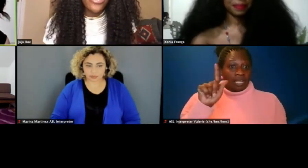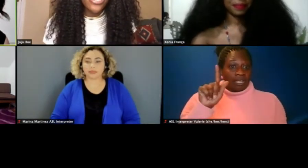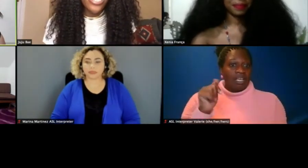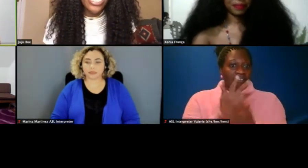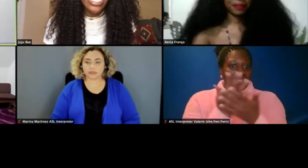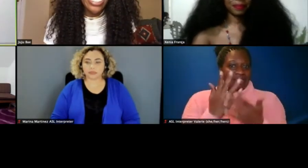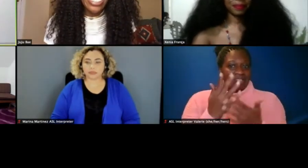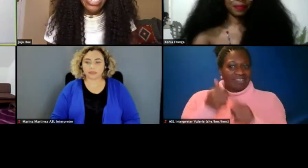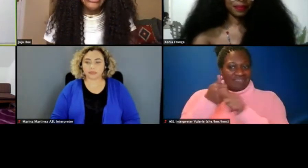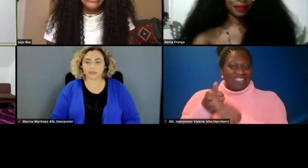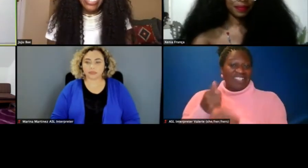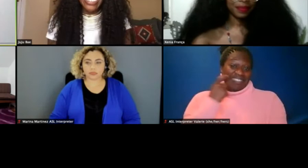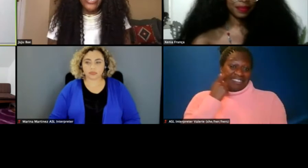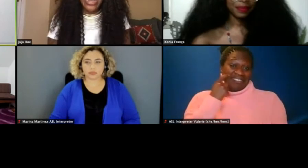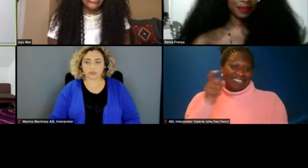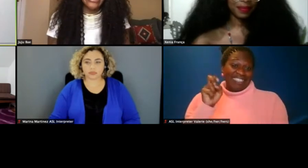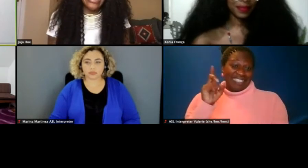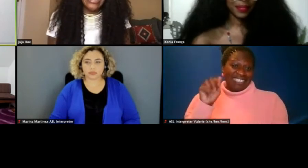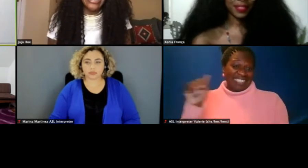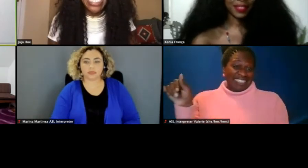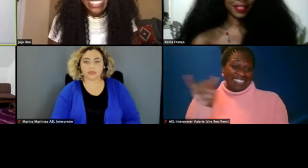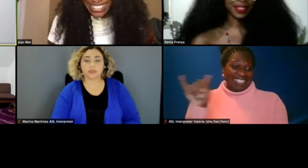Everything Xenia said.